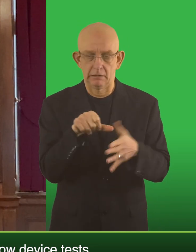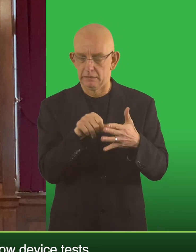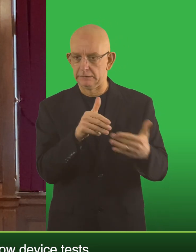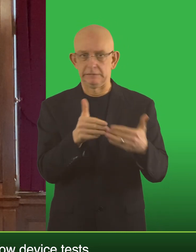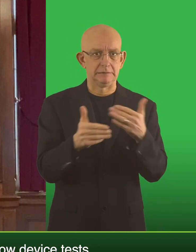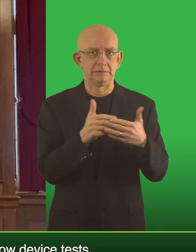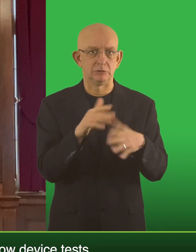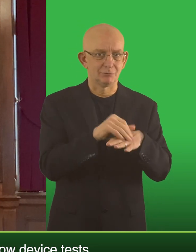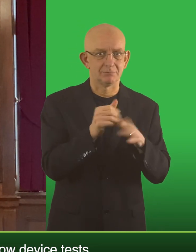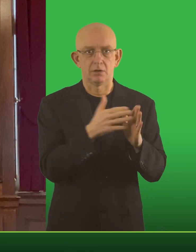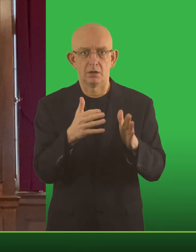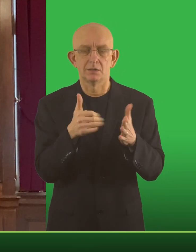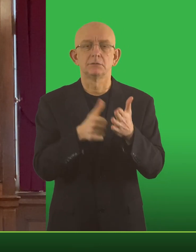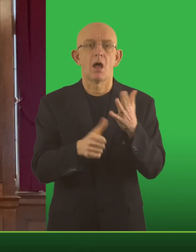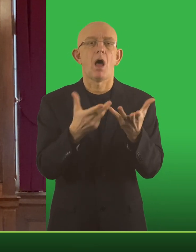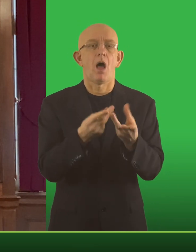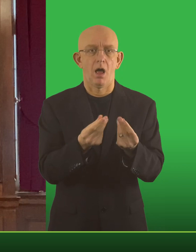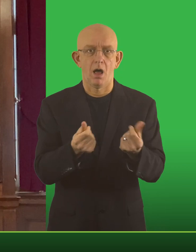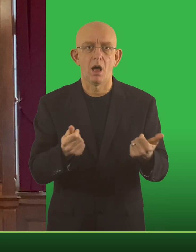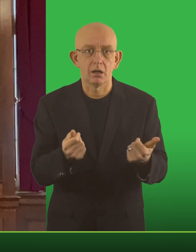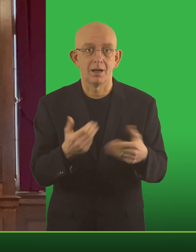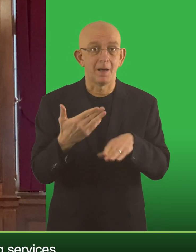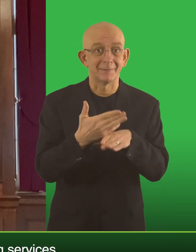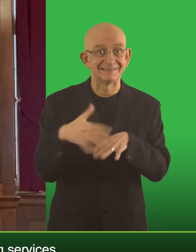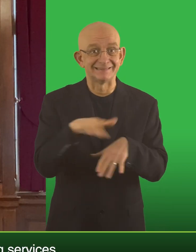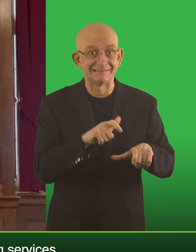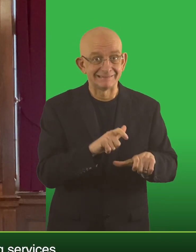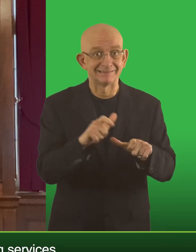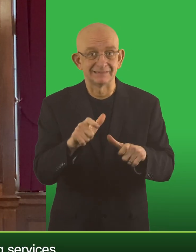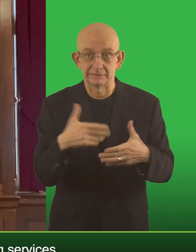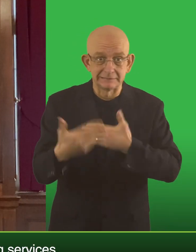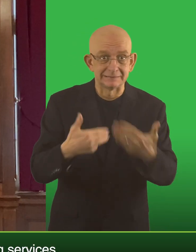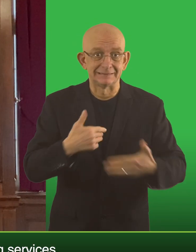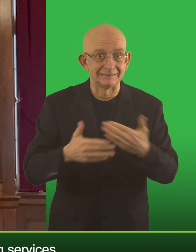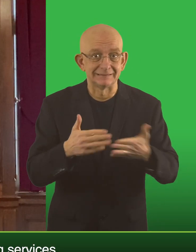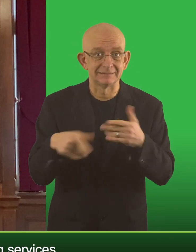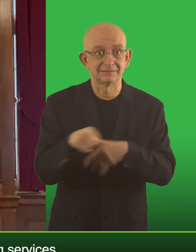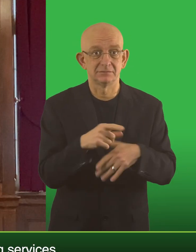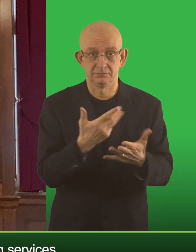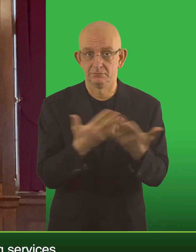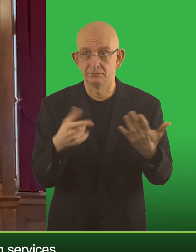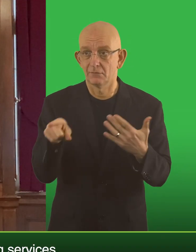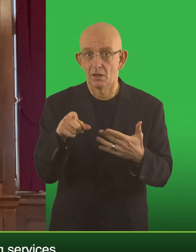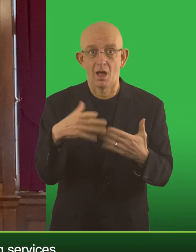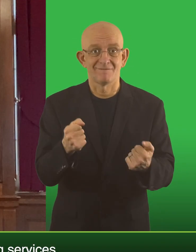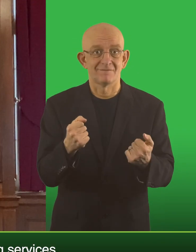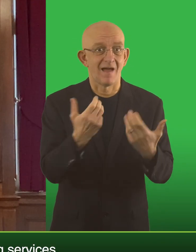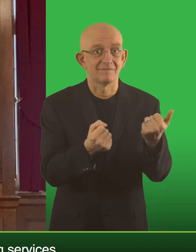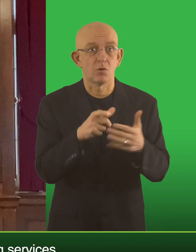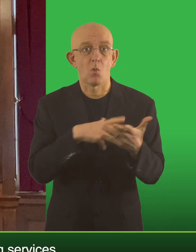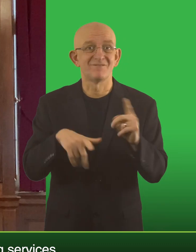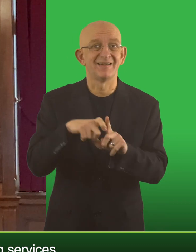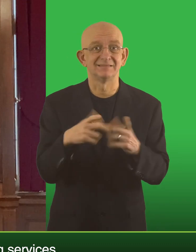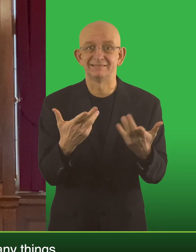certainly a problem over Christmas and New Year period. It's beginning to ease now. Business continuity, running services, running businesses with so many people who